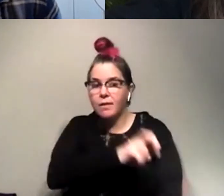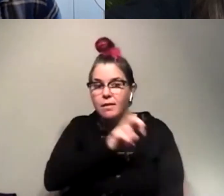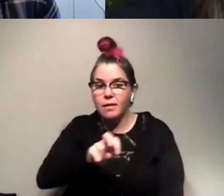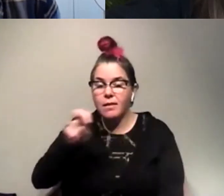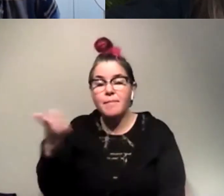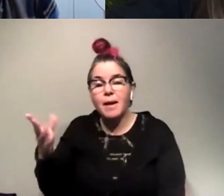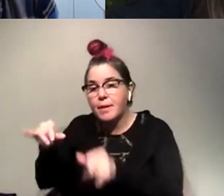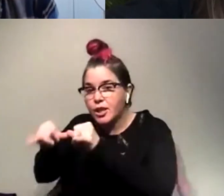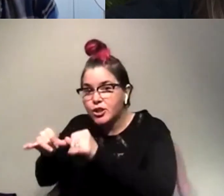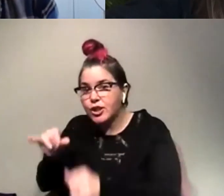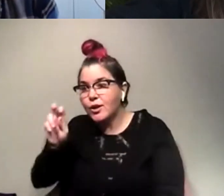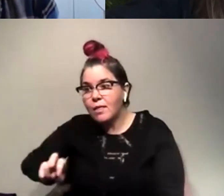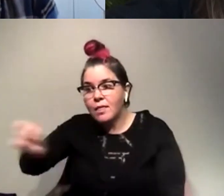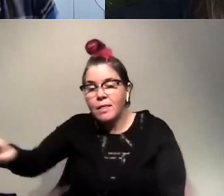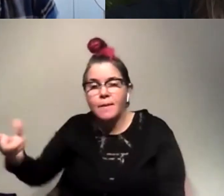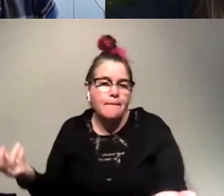engineer.